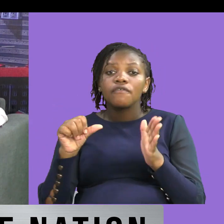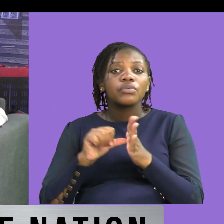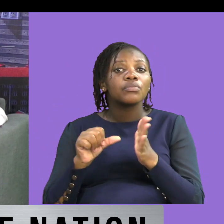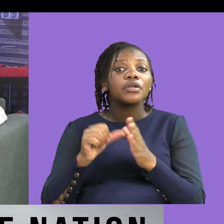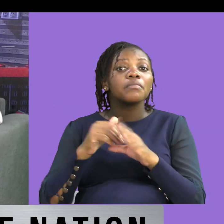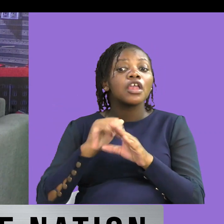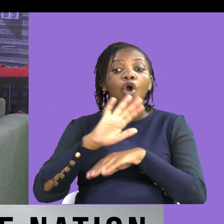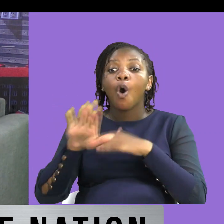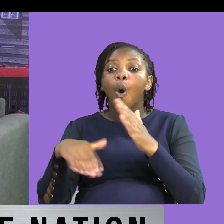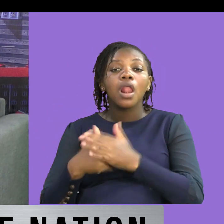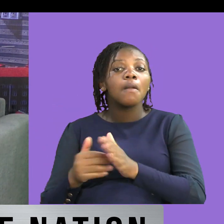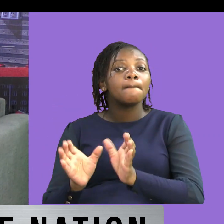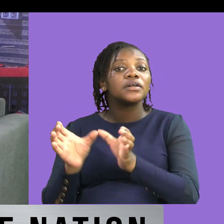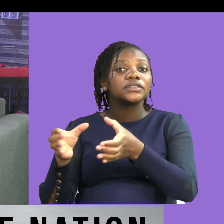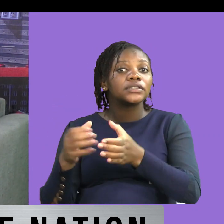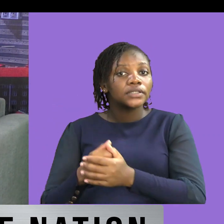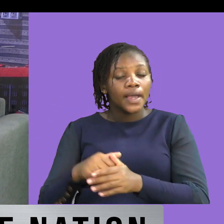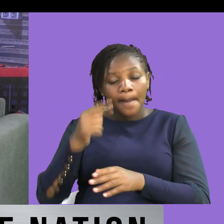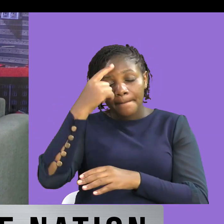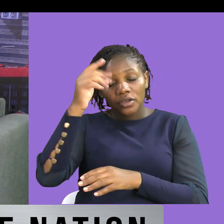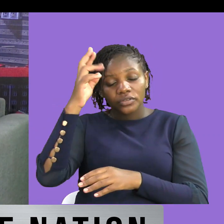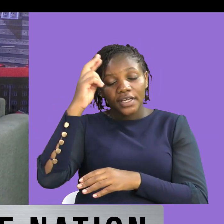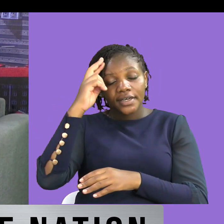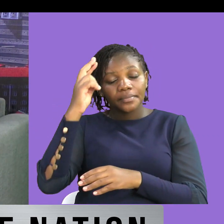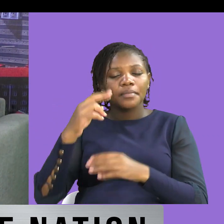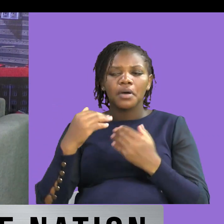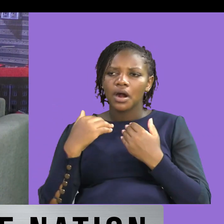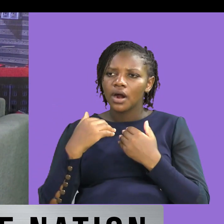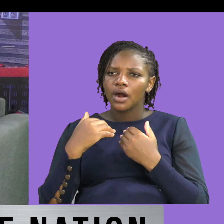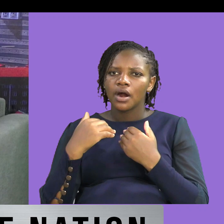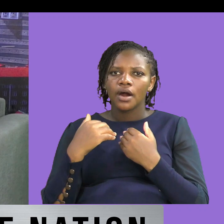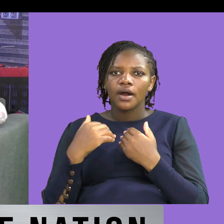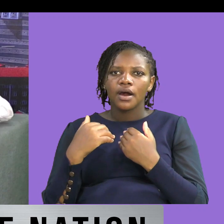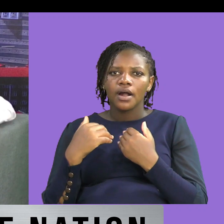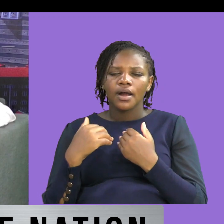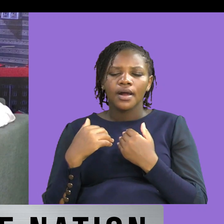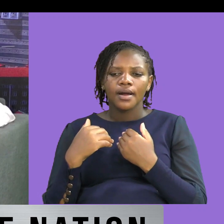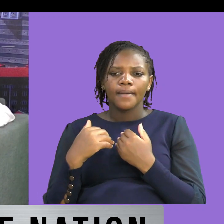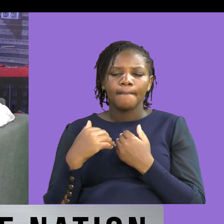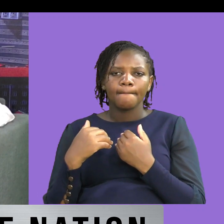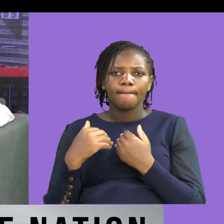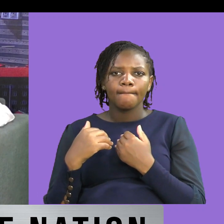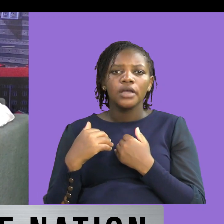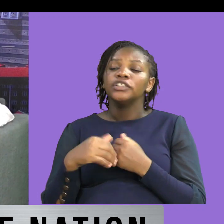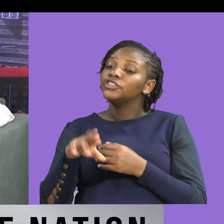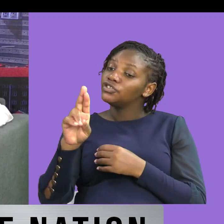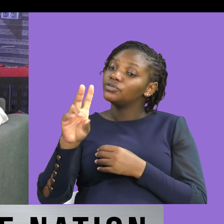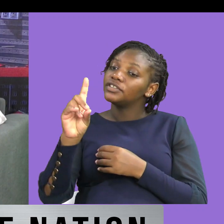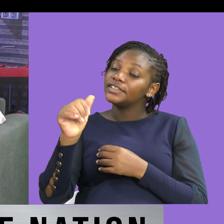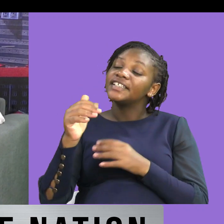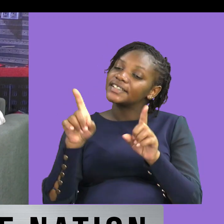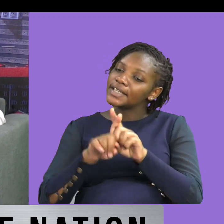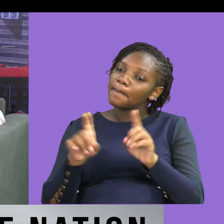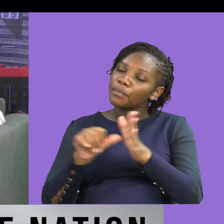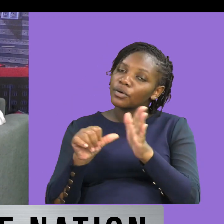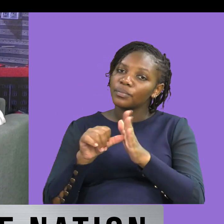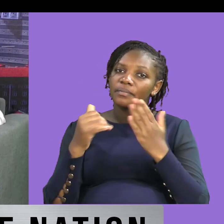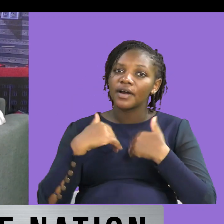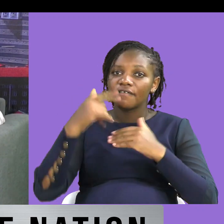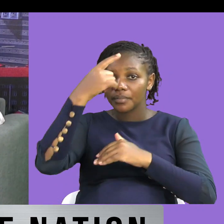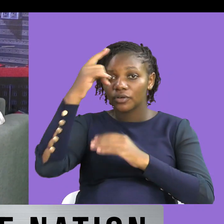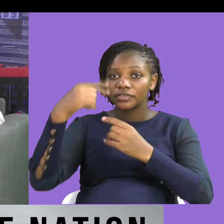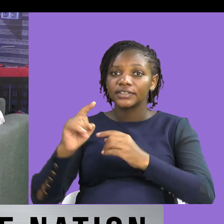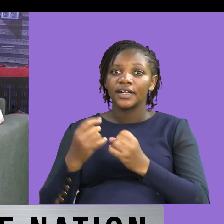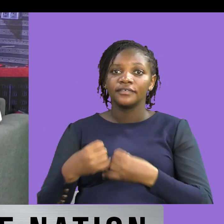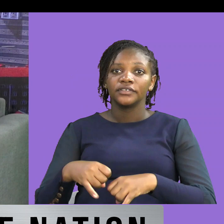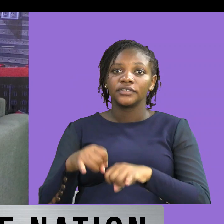having there's a game we used to play, hitch, hop, scope, I don't know, something like that. Yes. UDA is having those problems because they're now trying